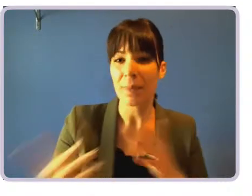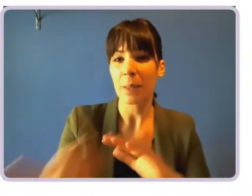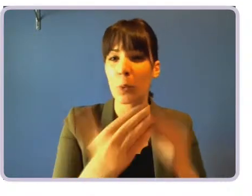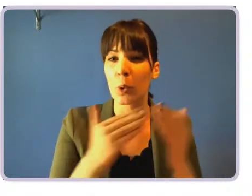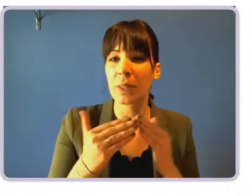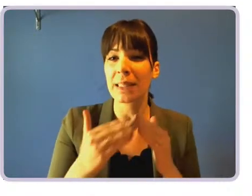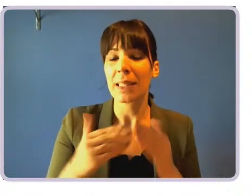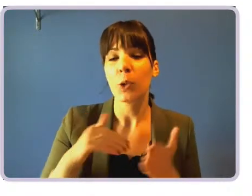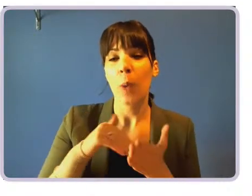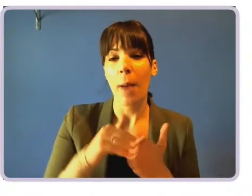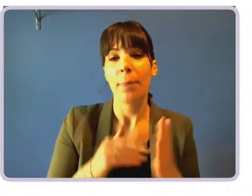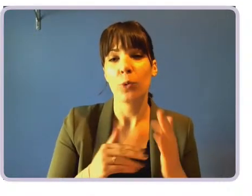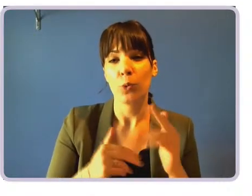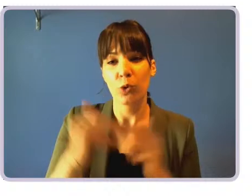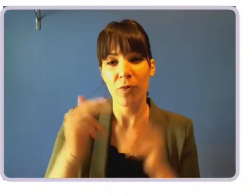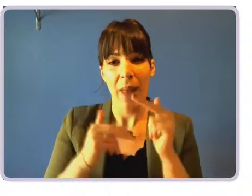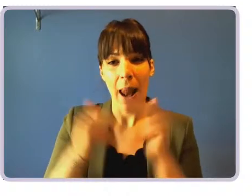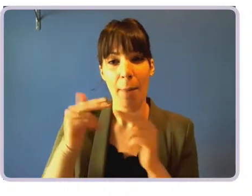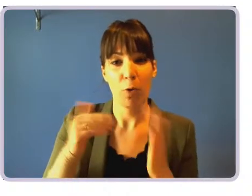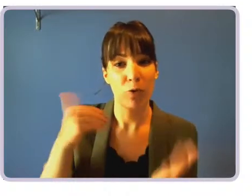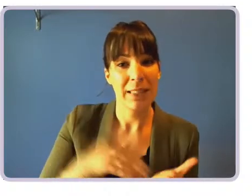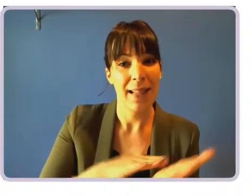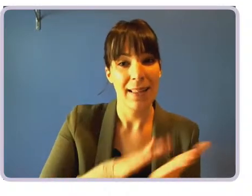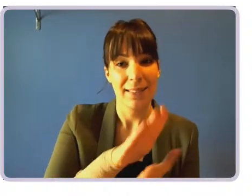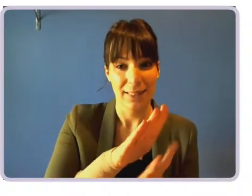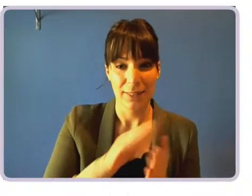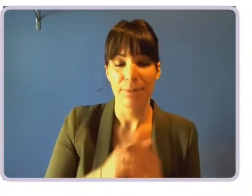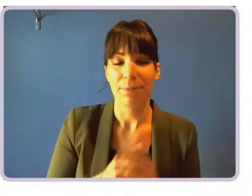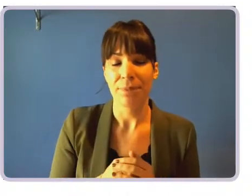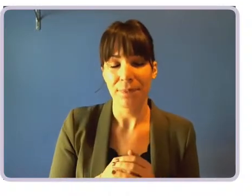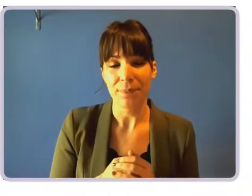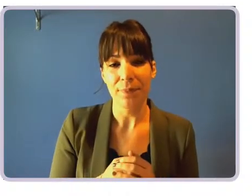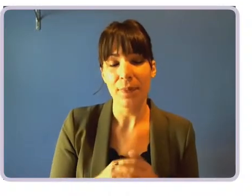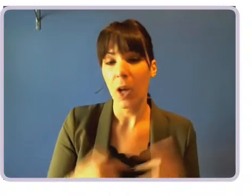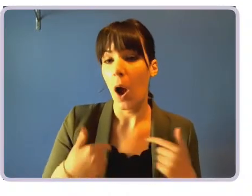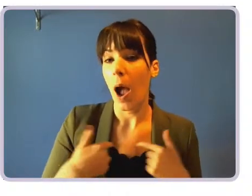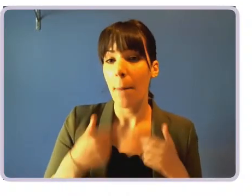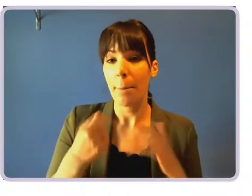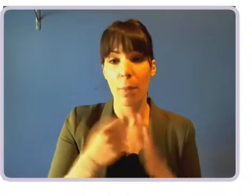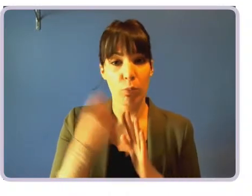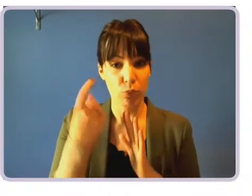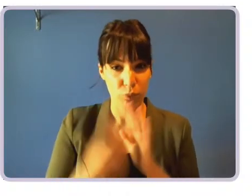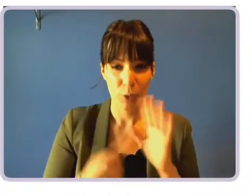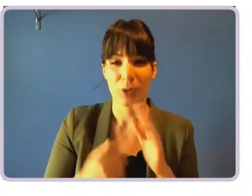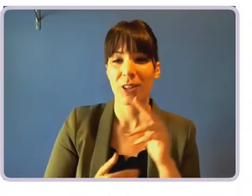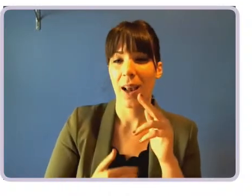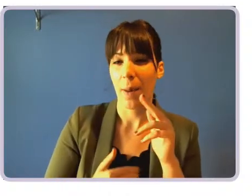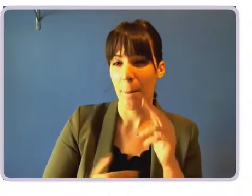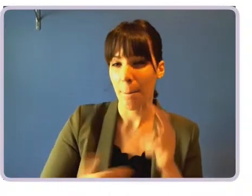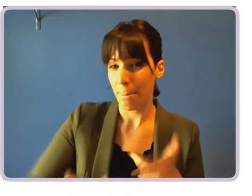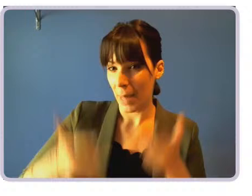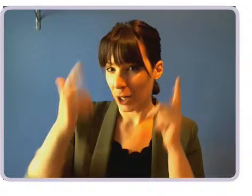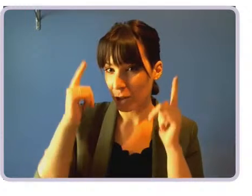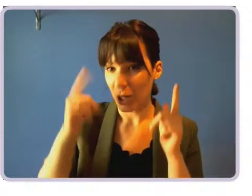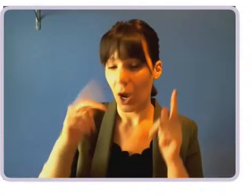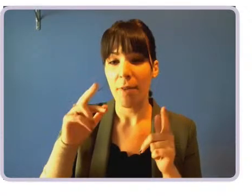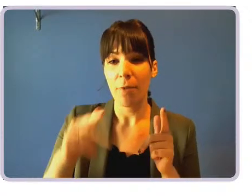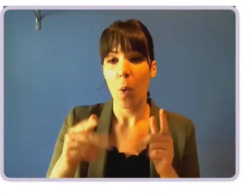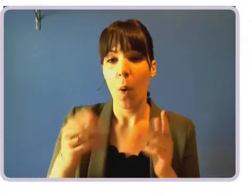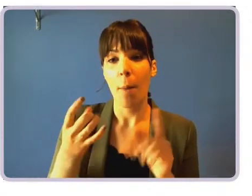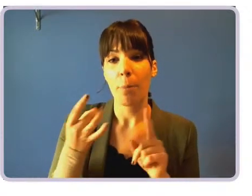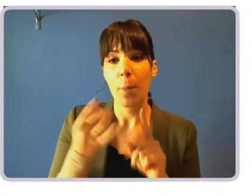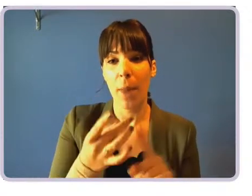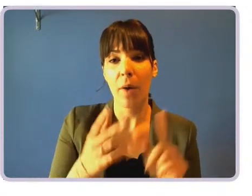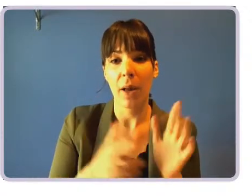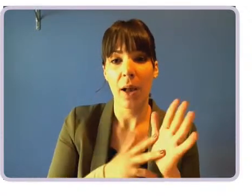improve safety. So I'm currently the project manager for the Preparing Vulnerable People project. And